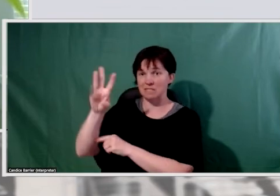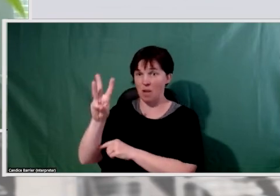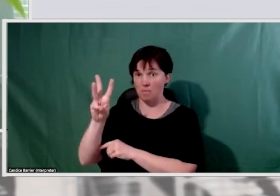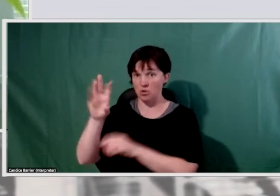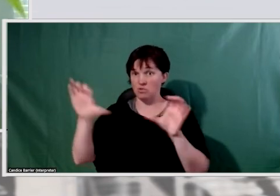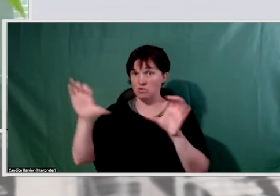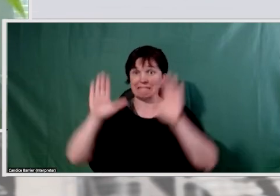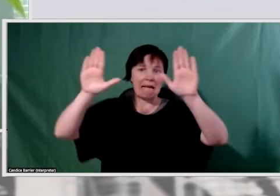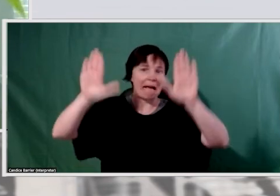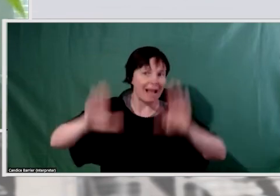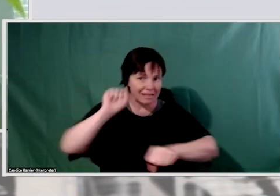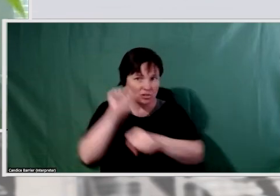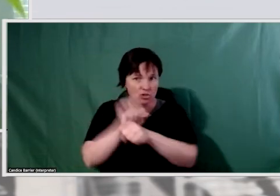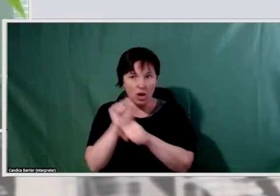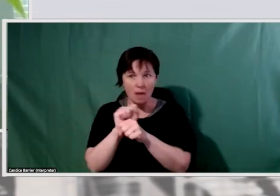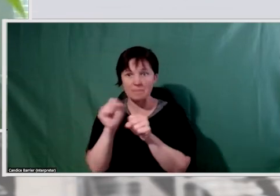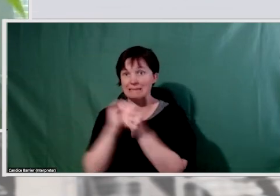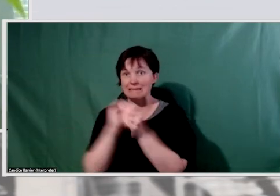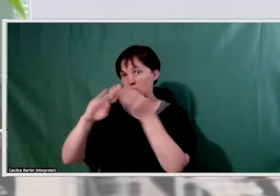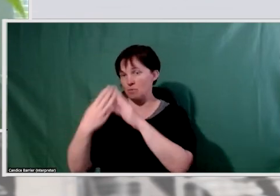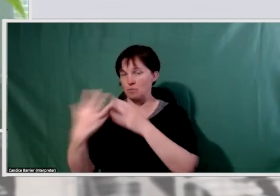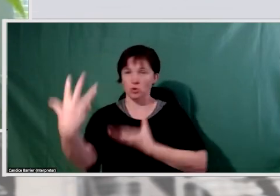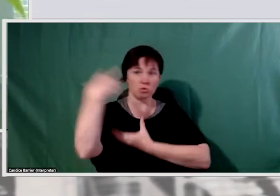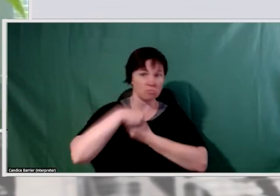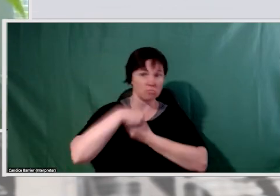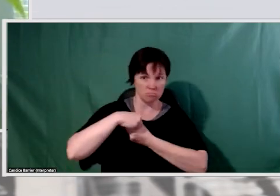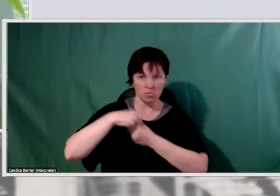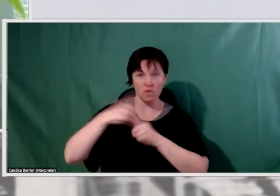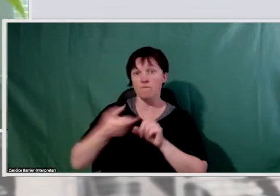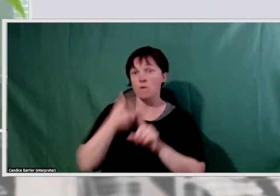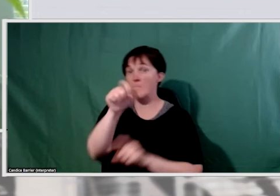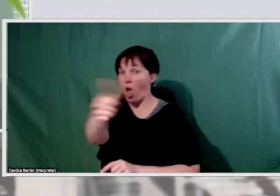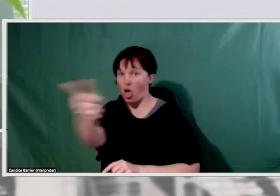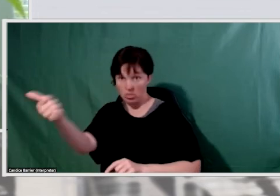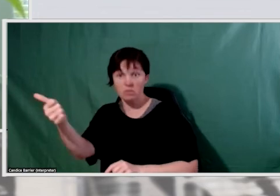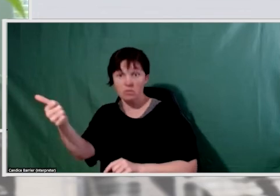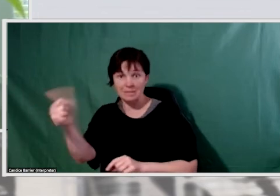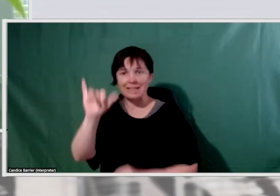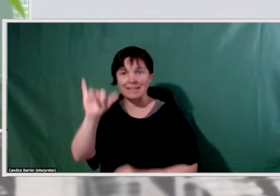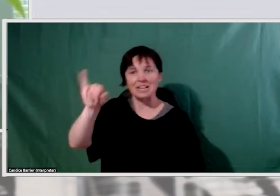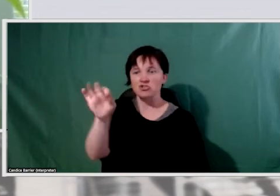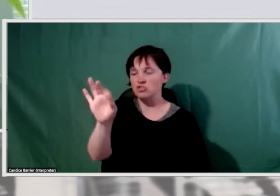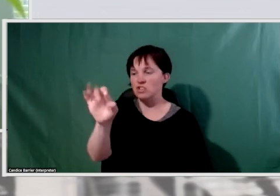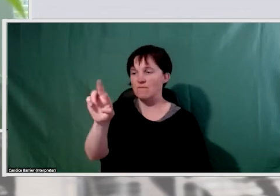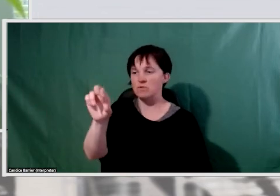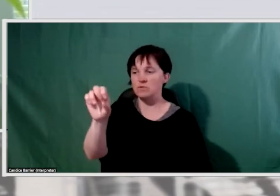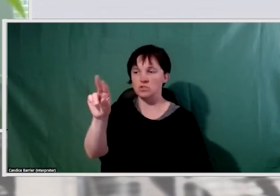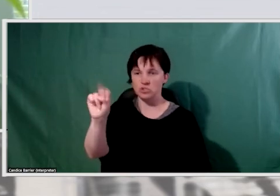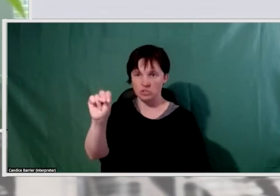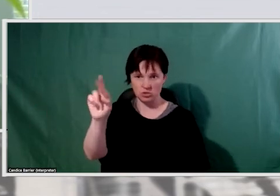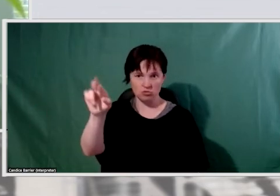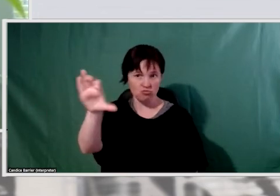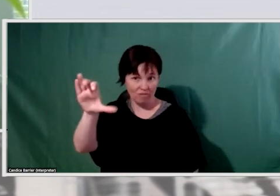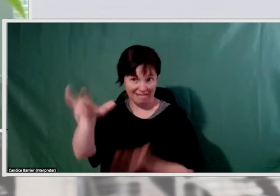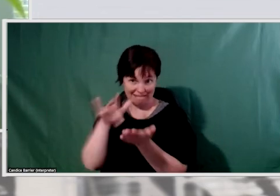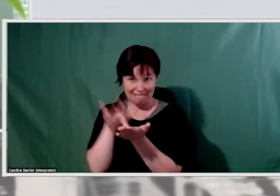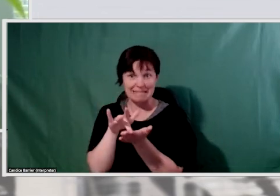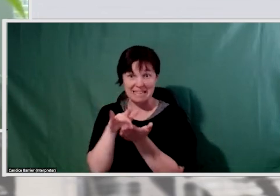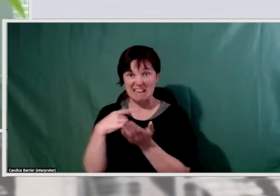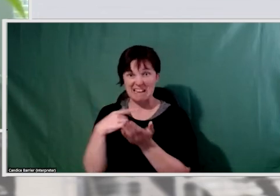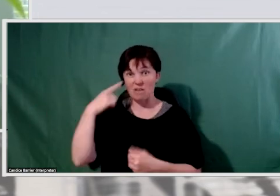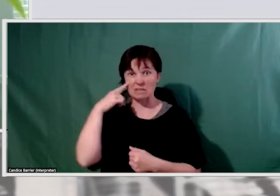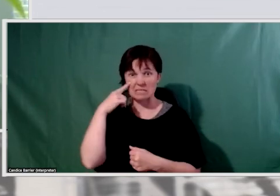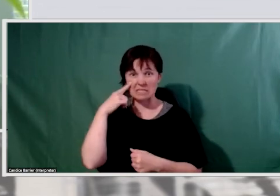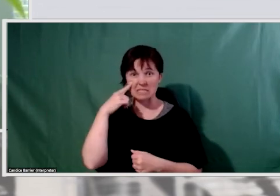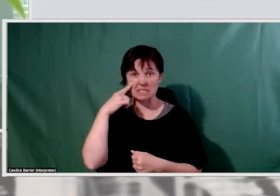of getting community input from the end users for something like Jefferson Rec Center renovations. I always think Whiteman